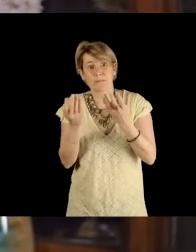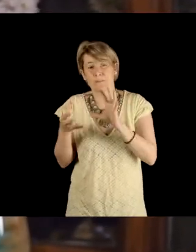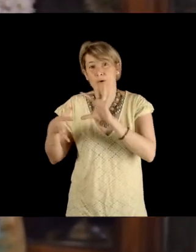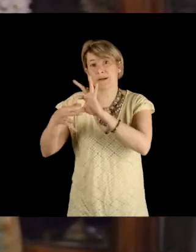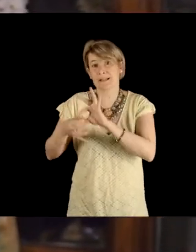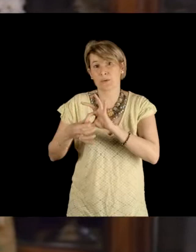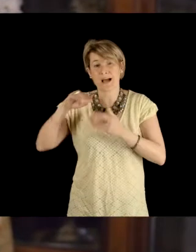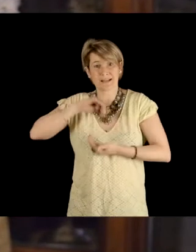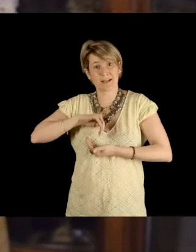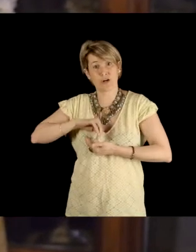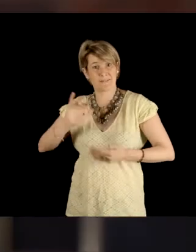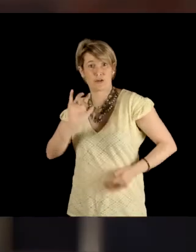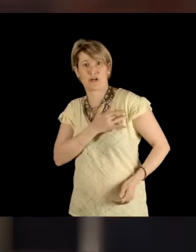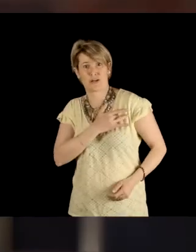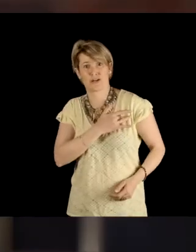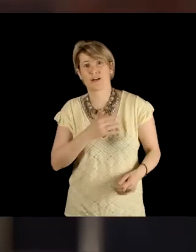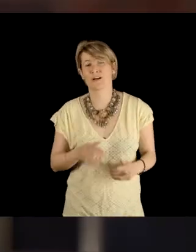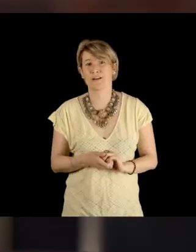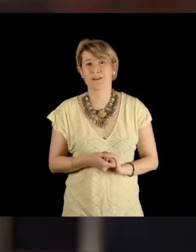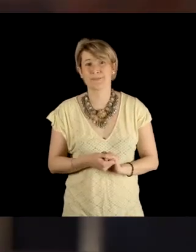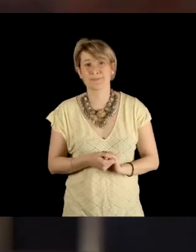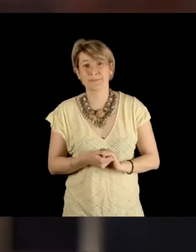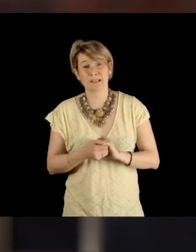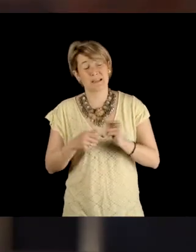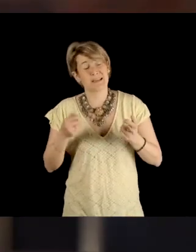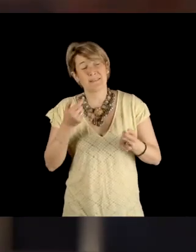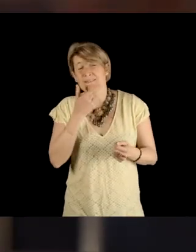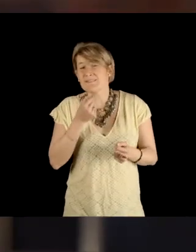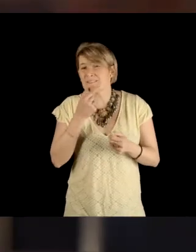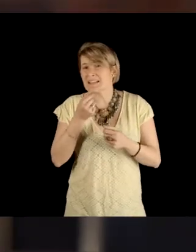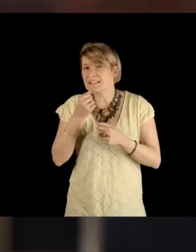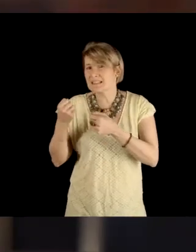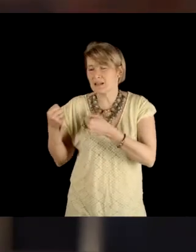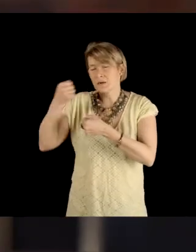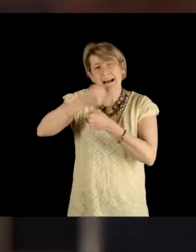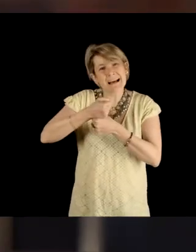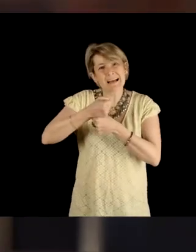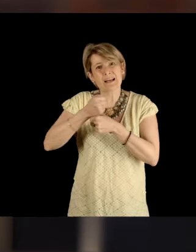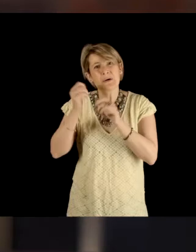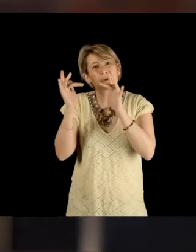inner connection with our heart. It is easy to create the connection,